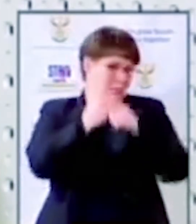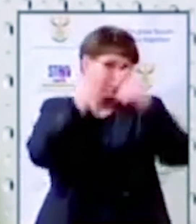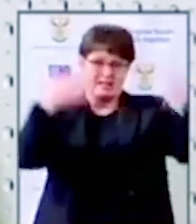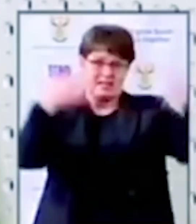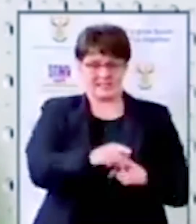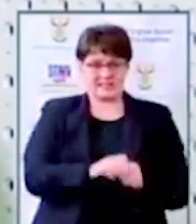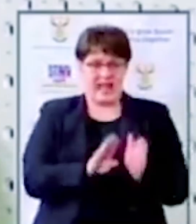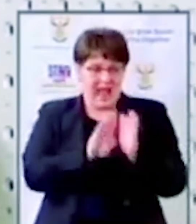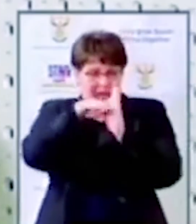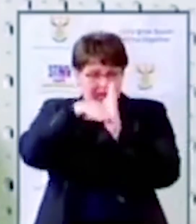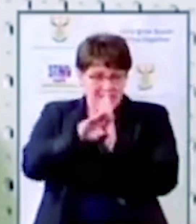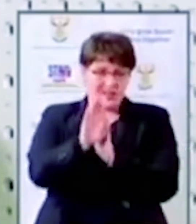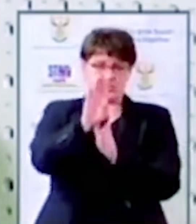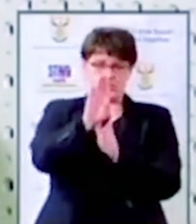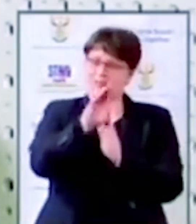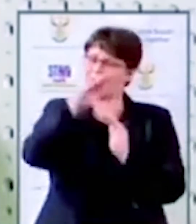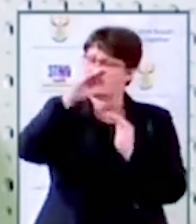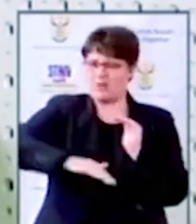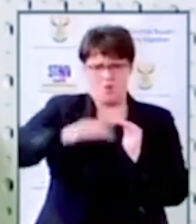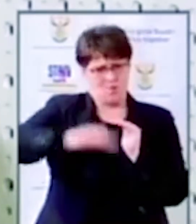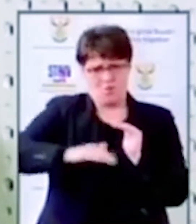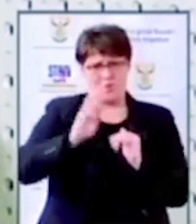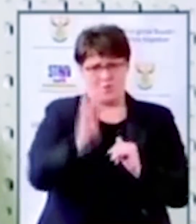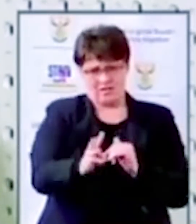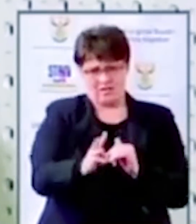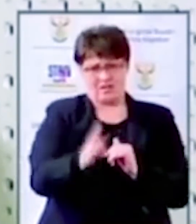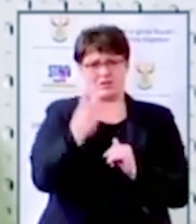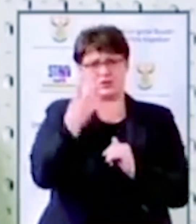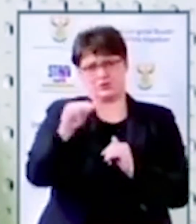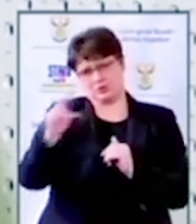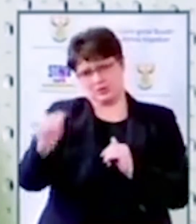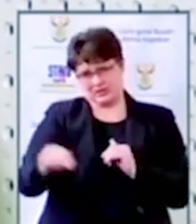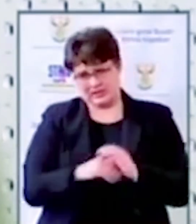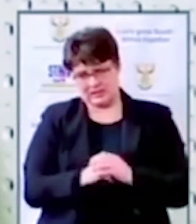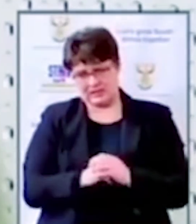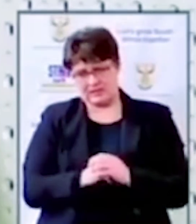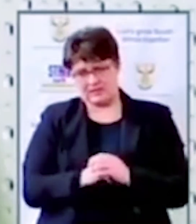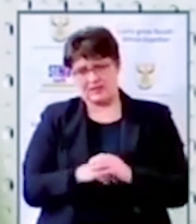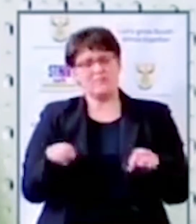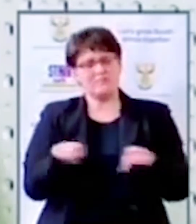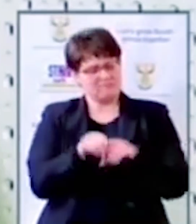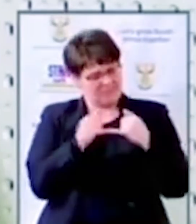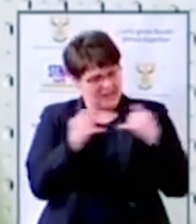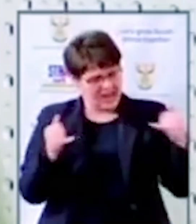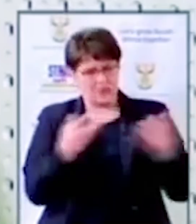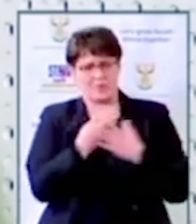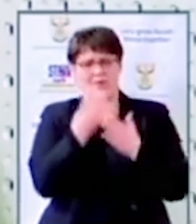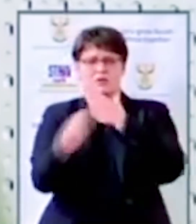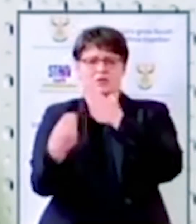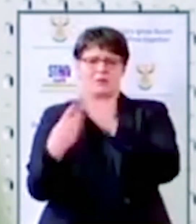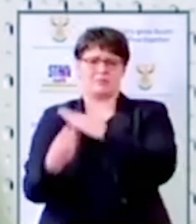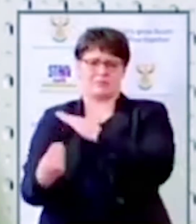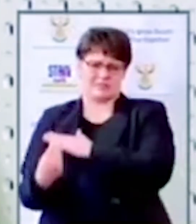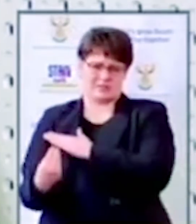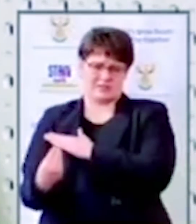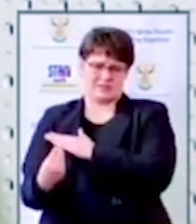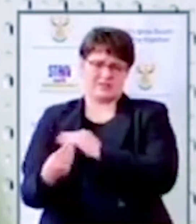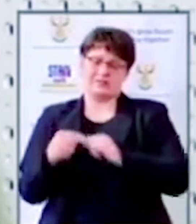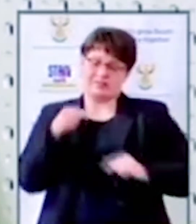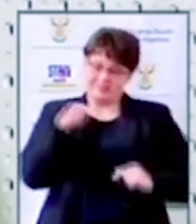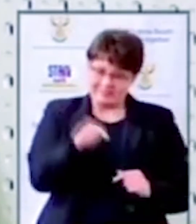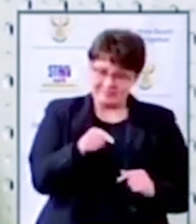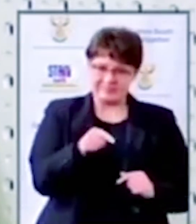Inflation, however, will remain low in 2020, in line with the outcomes of